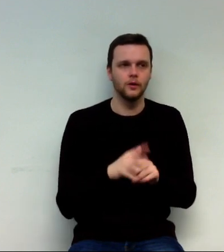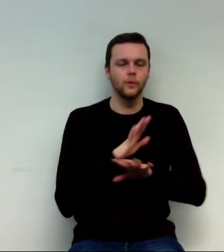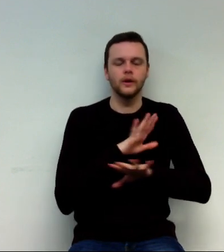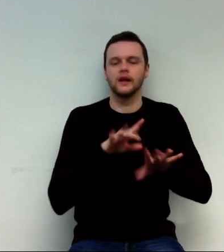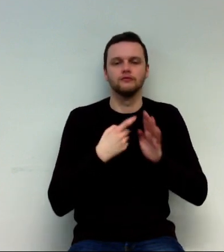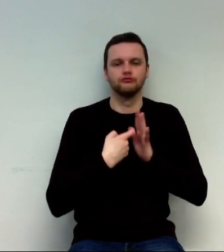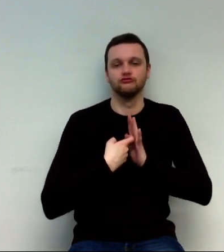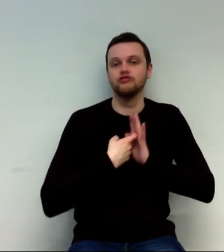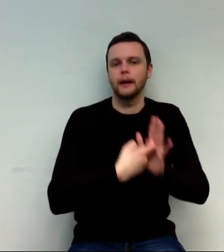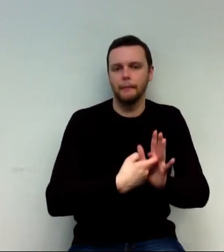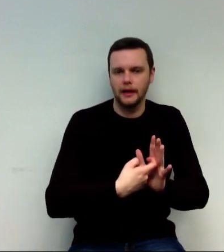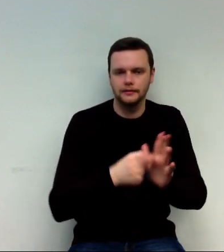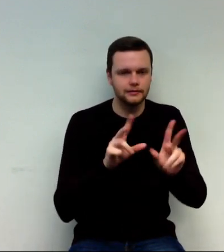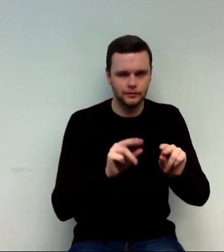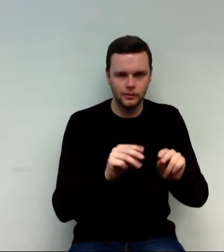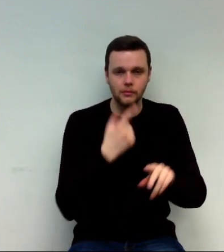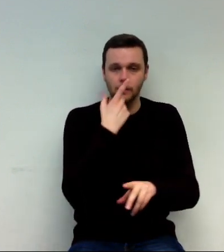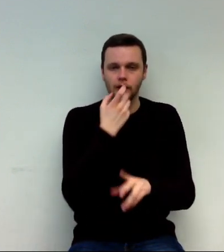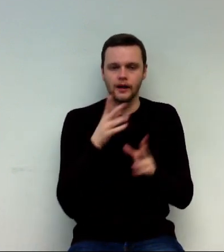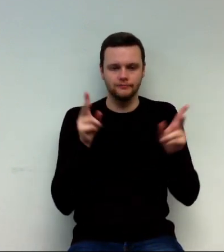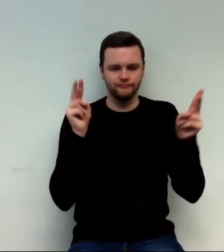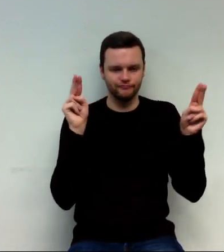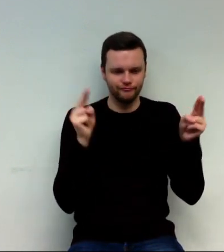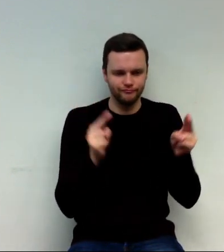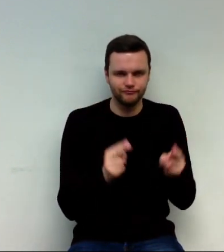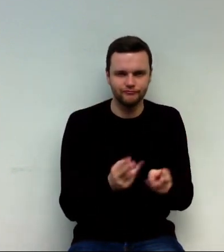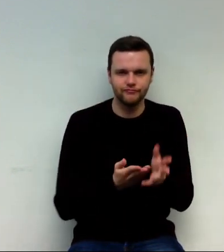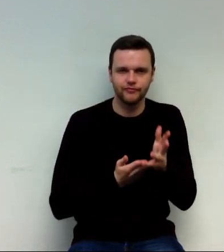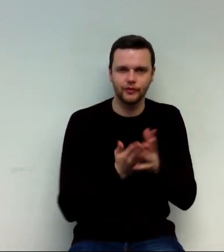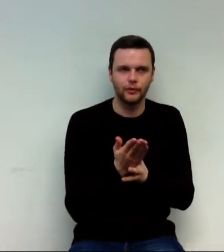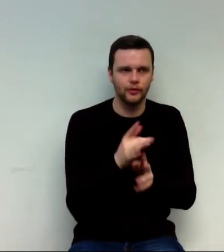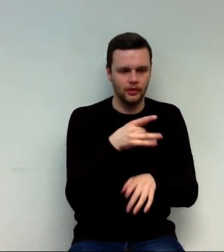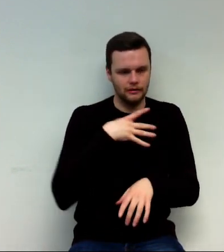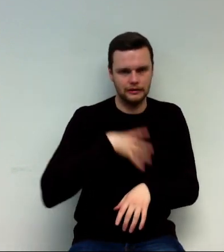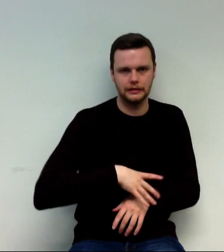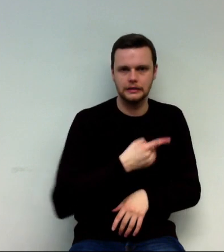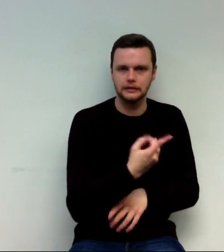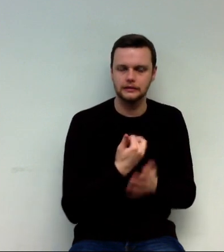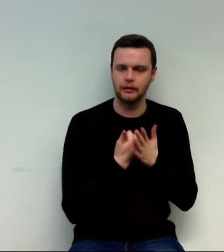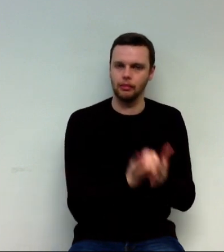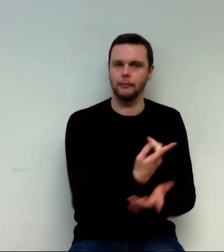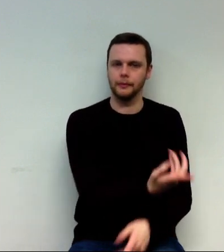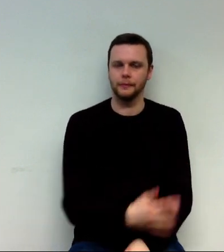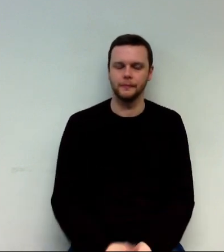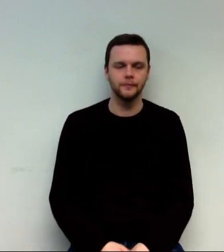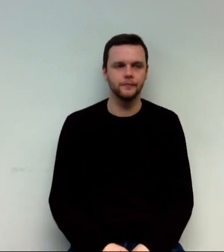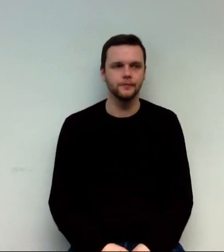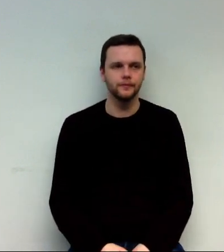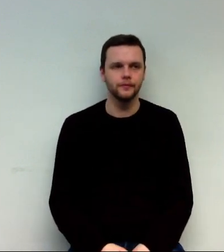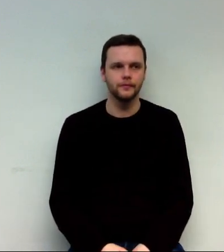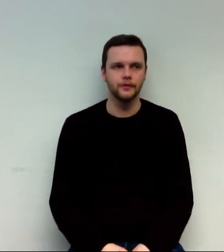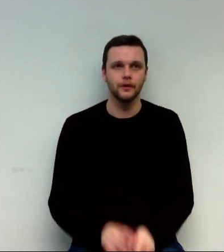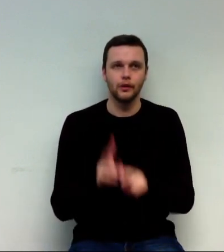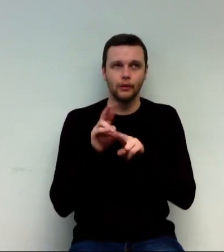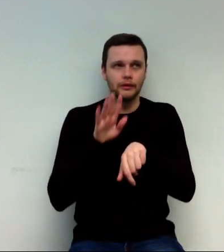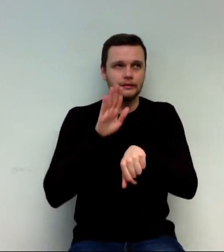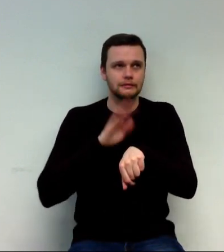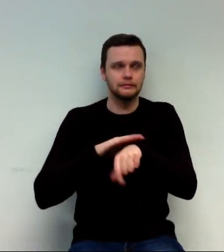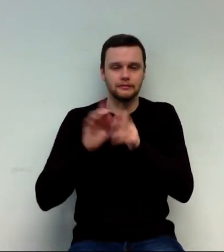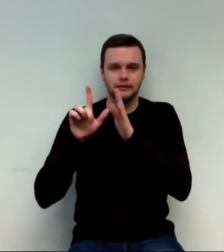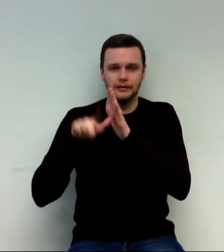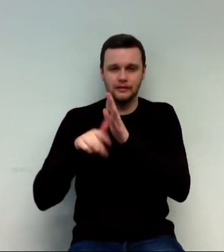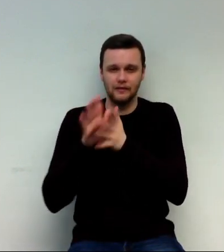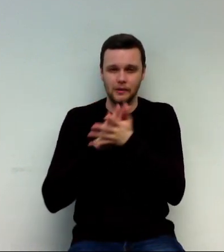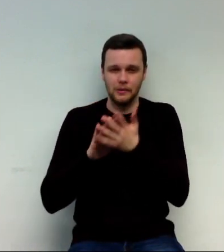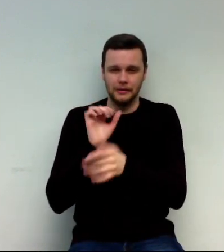recommend certain shows, but one thing we can do is help filter people by their needs or their requirements. So just looking at the clock, we've got about